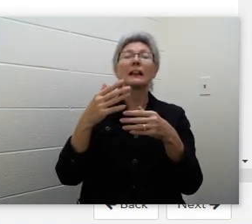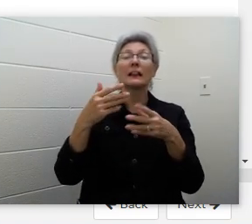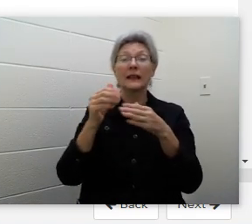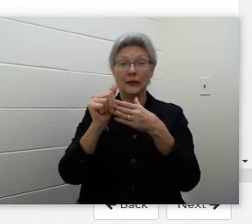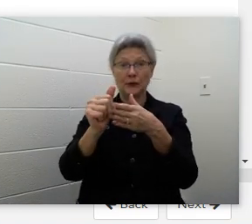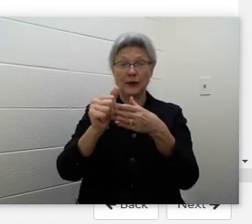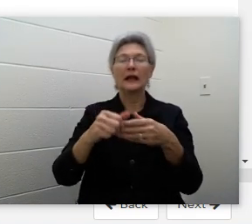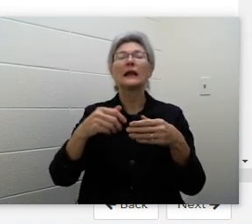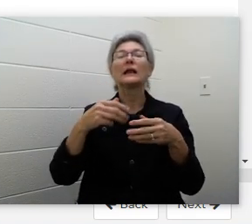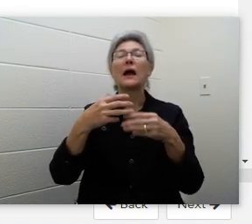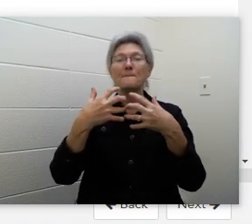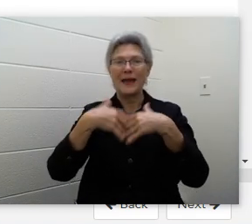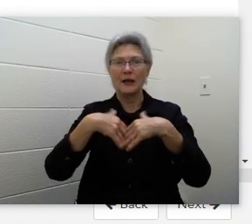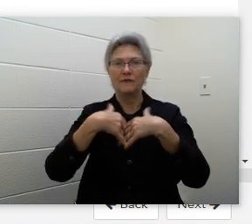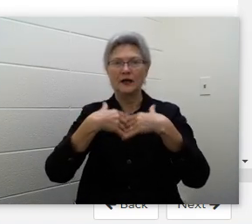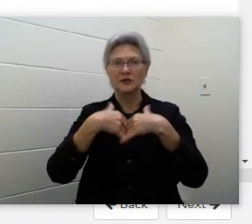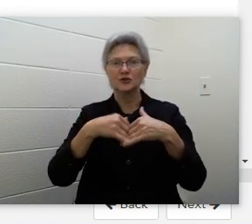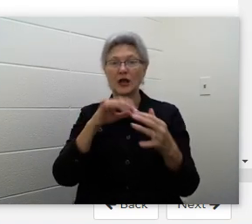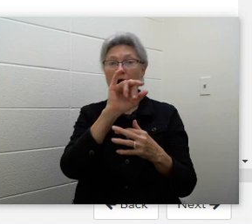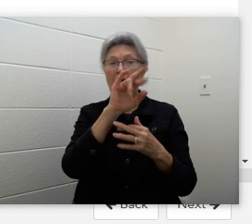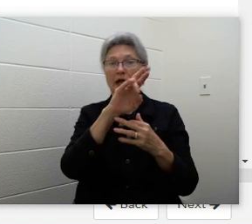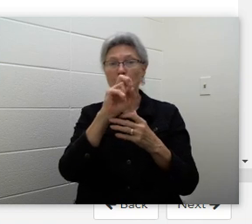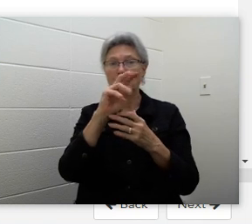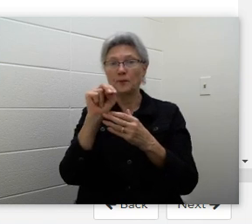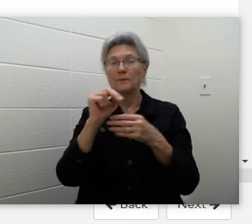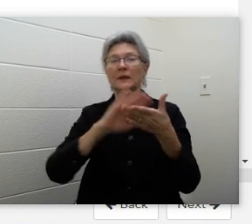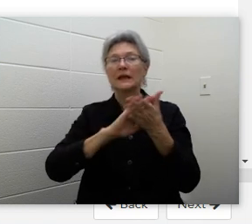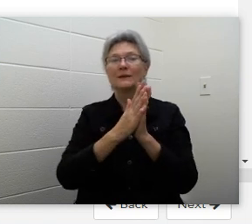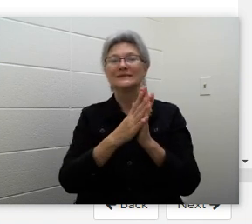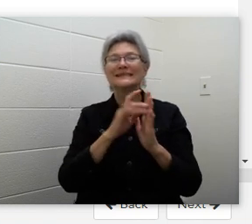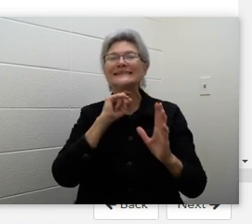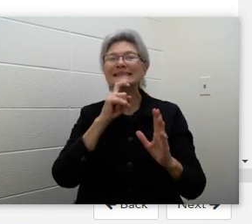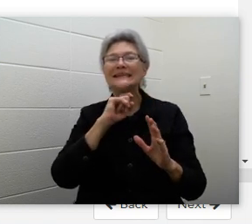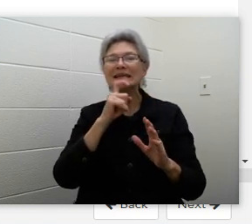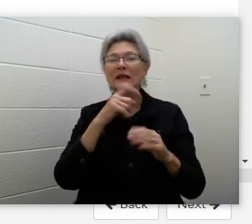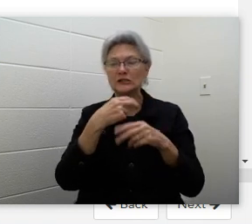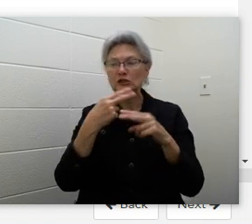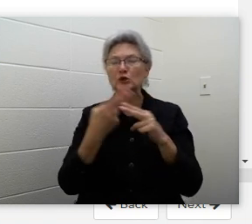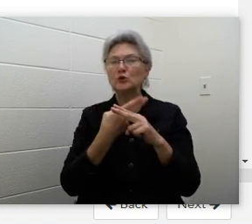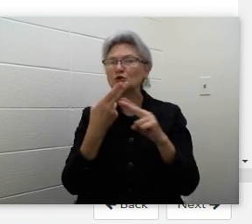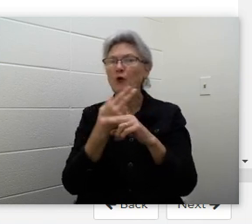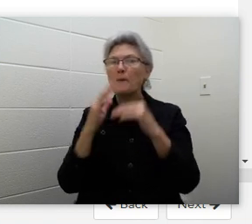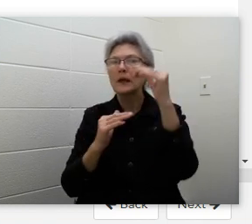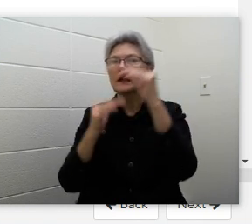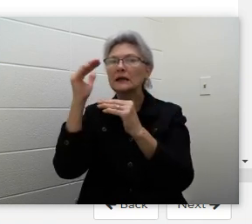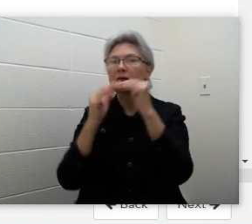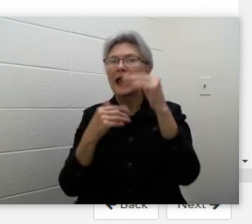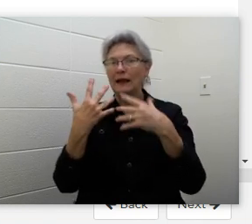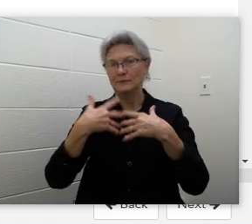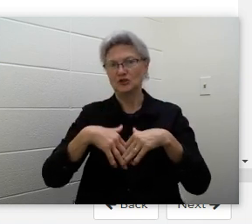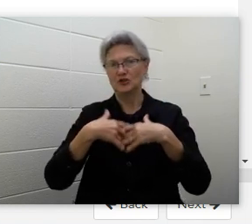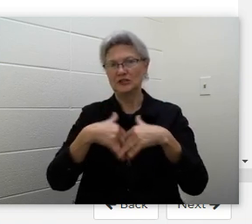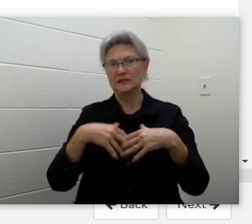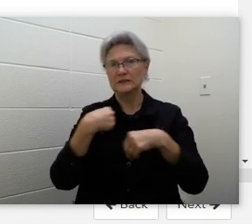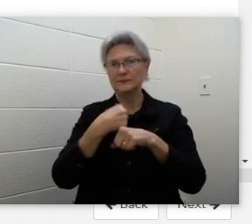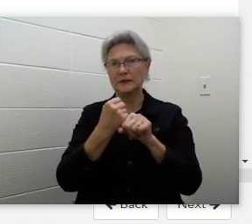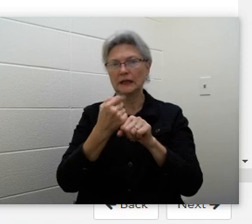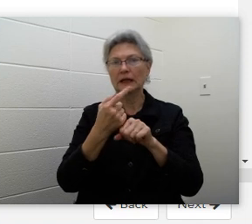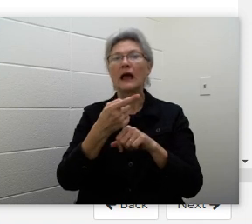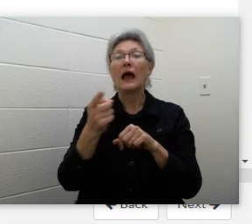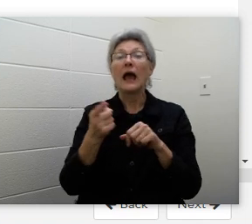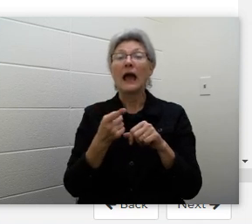iron from Minnesota is manufactured into steel. The steel is used in construction and making machines. Indiana